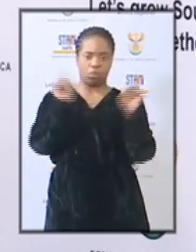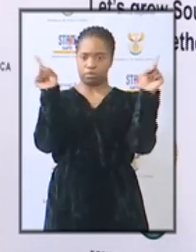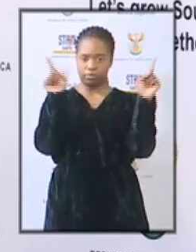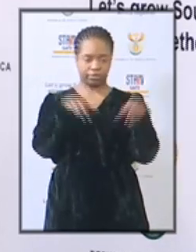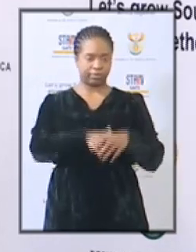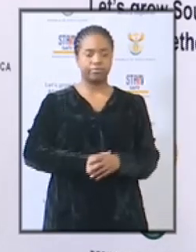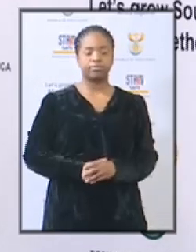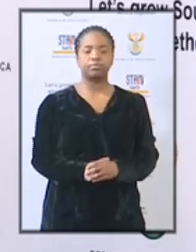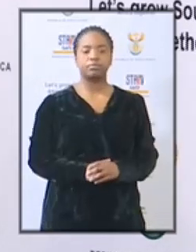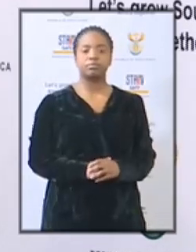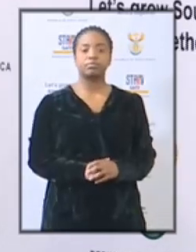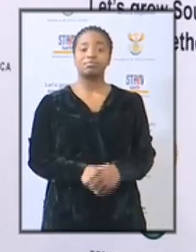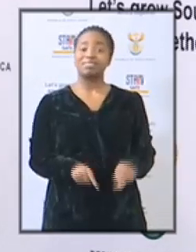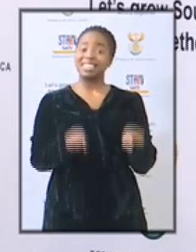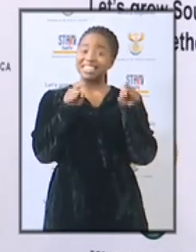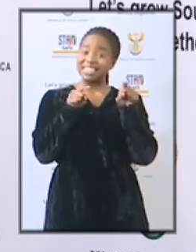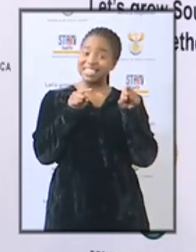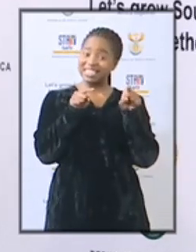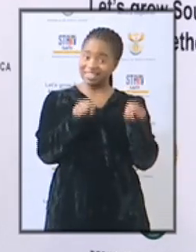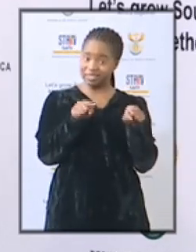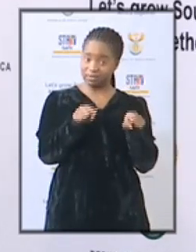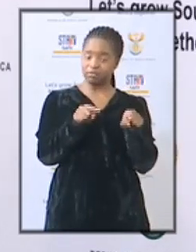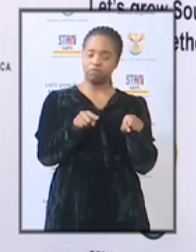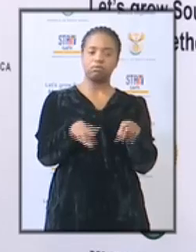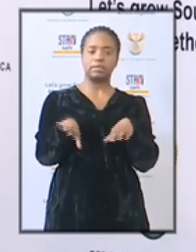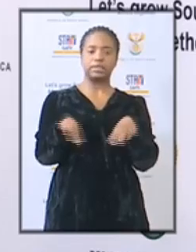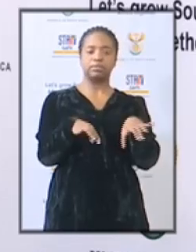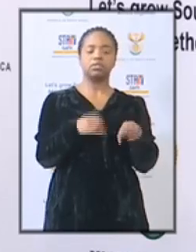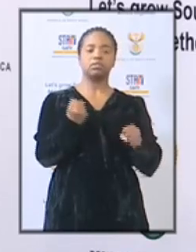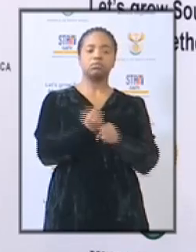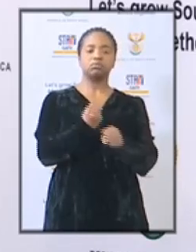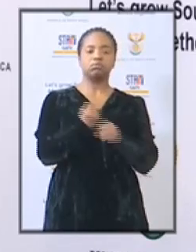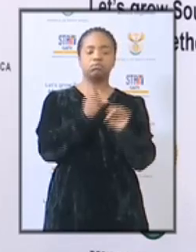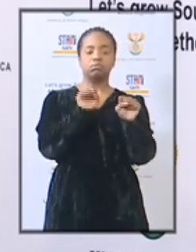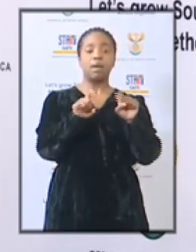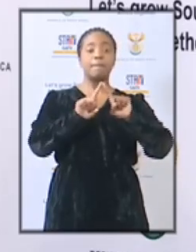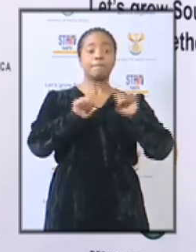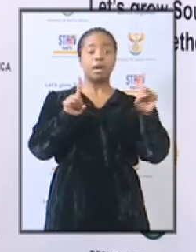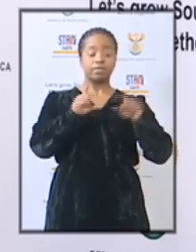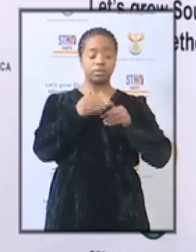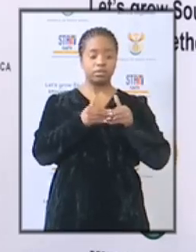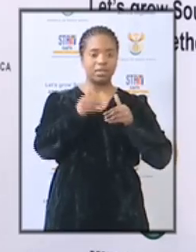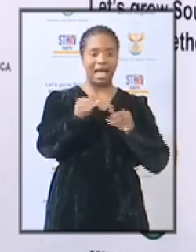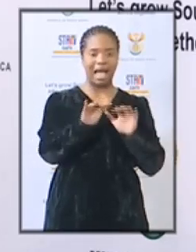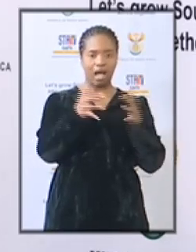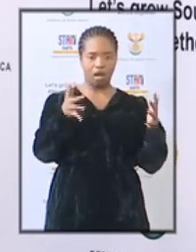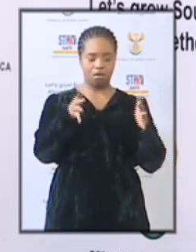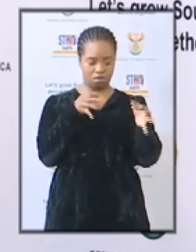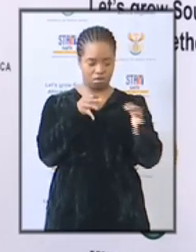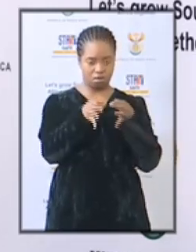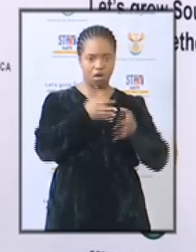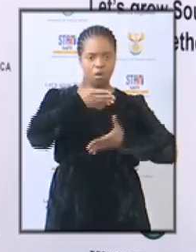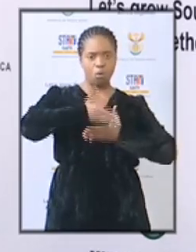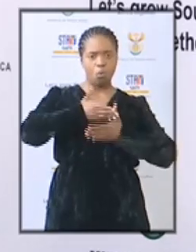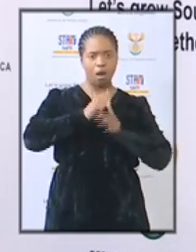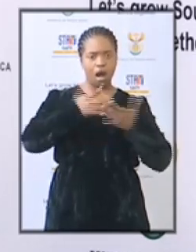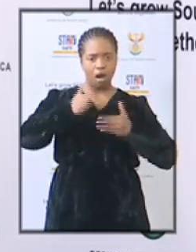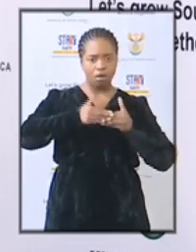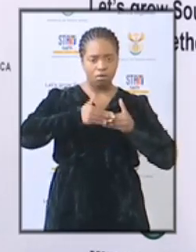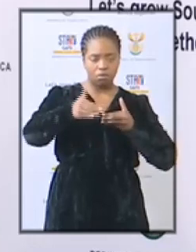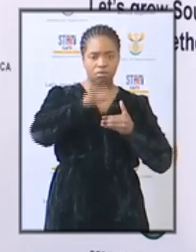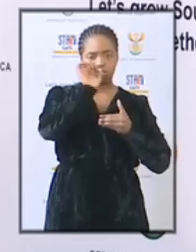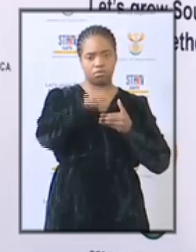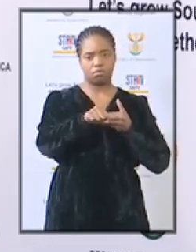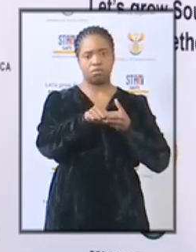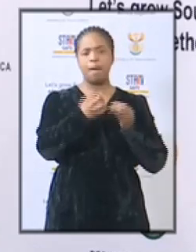So these are some of the activities I've flagged in terms of the areas, but as we go into the directions, I've highlighted the areas that are coming back